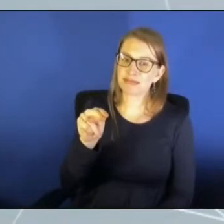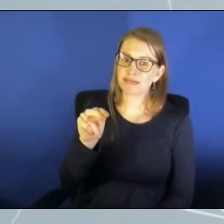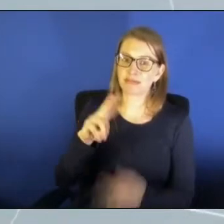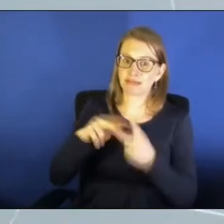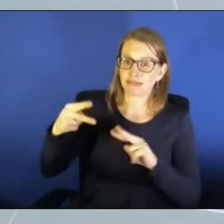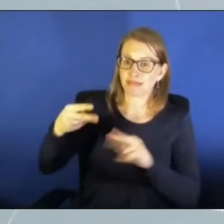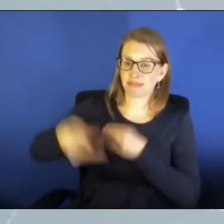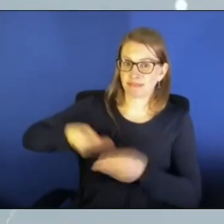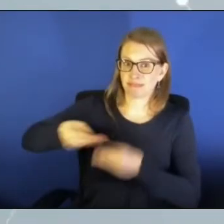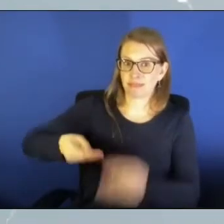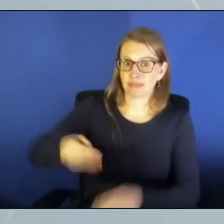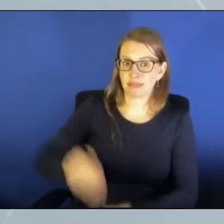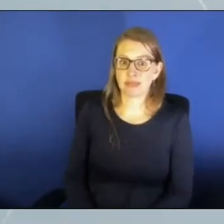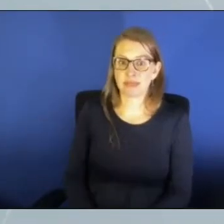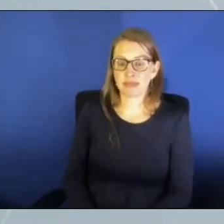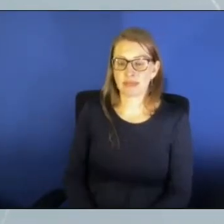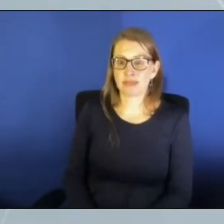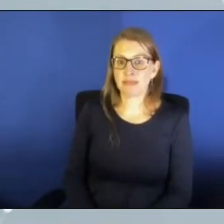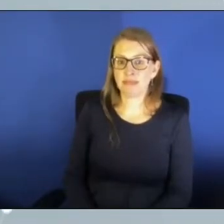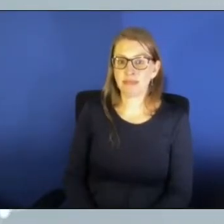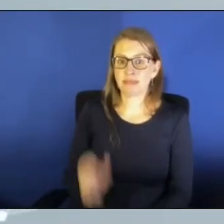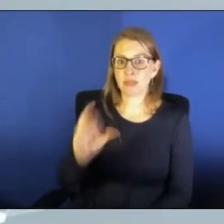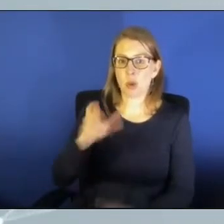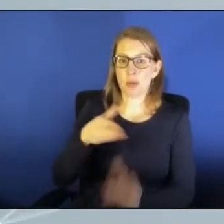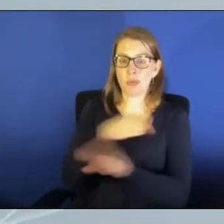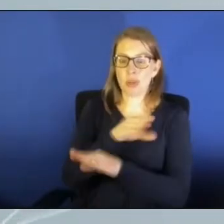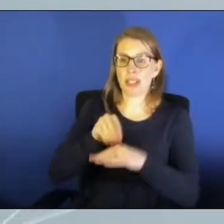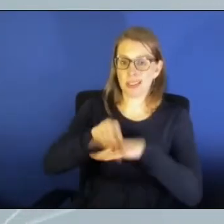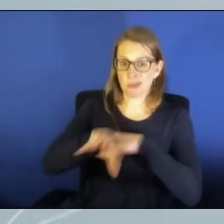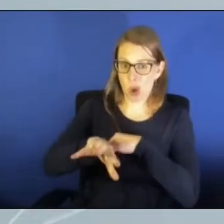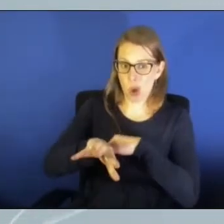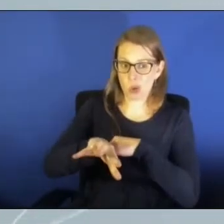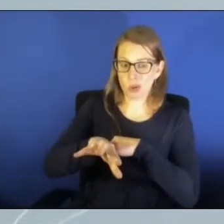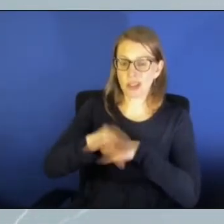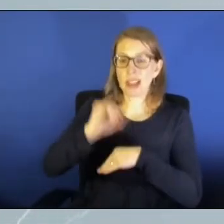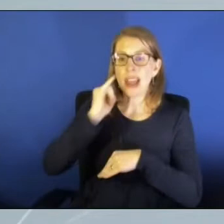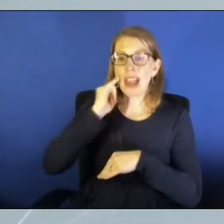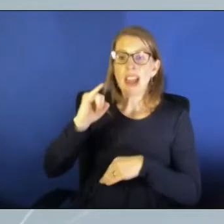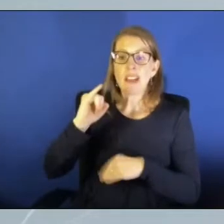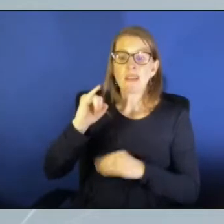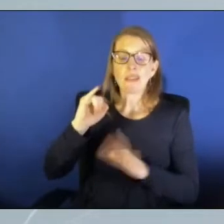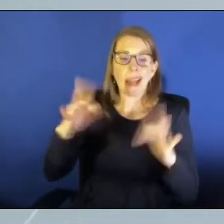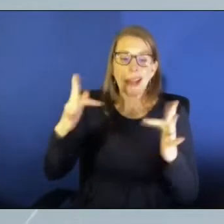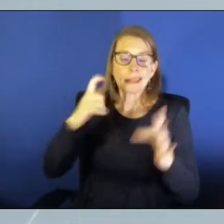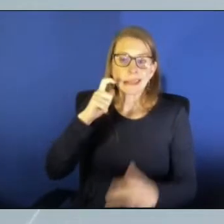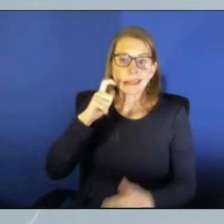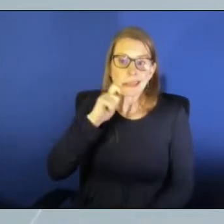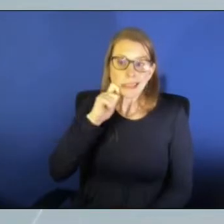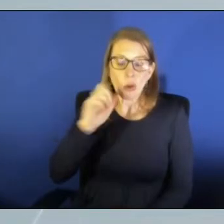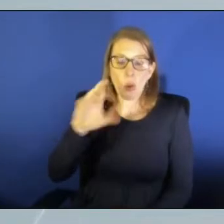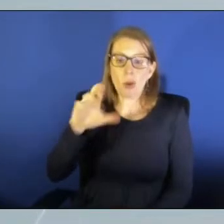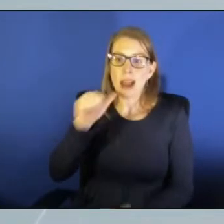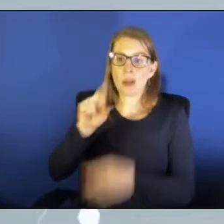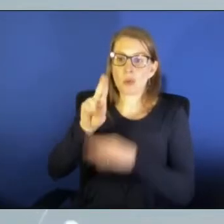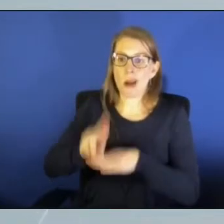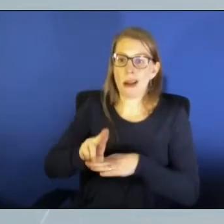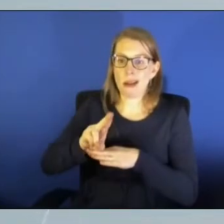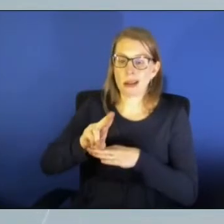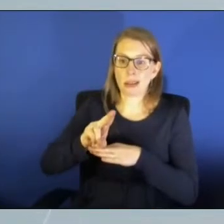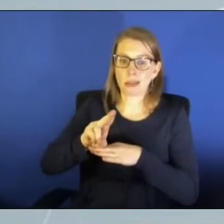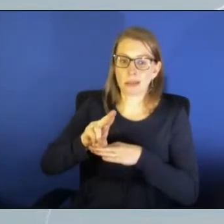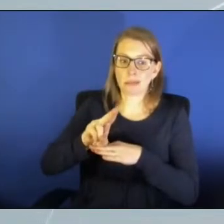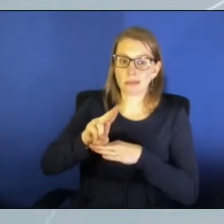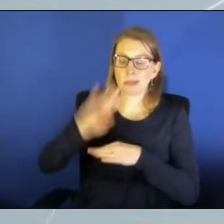can be predisposed to having skin cancer if you're fair complected, or maybe you didn't wear sunscreen. Do you ever look back and